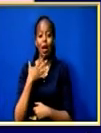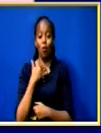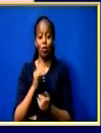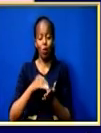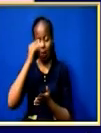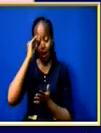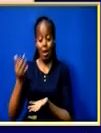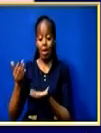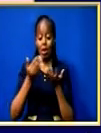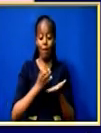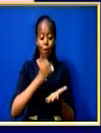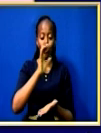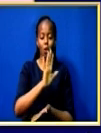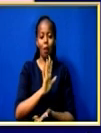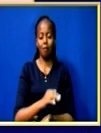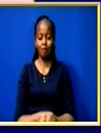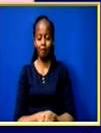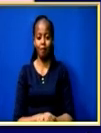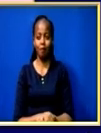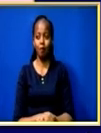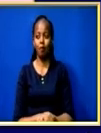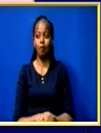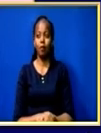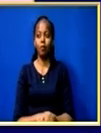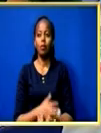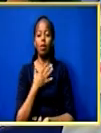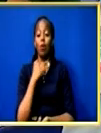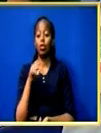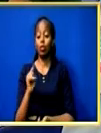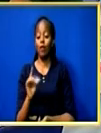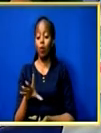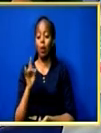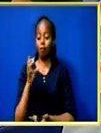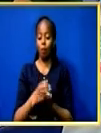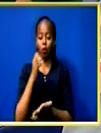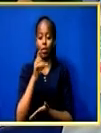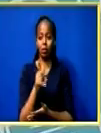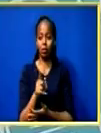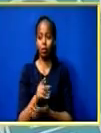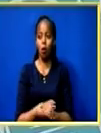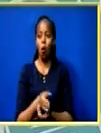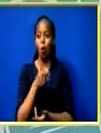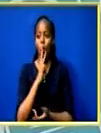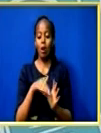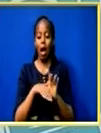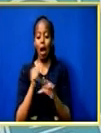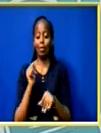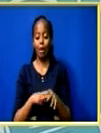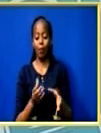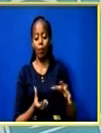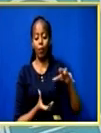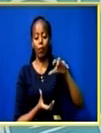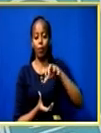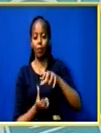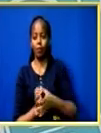your bottle. Here, Mwalimu. So you'll take this bottle, pour this water out. Once you pour the water